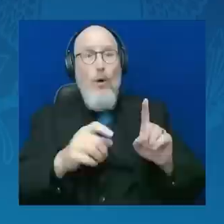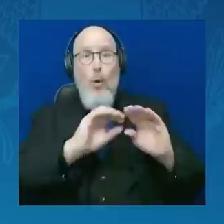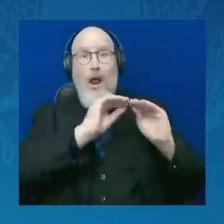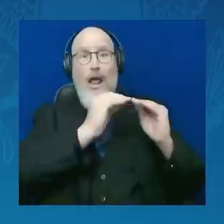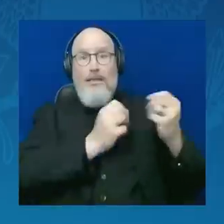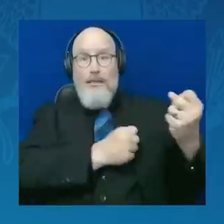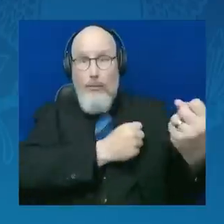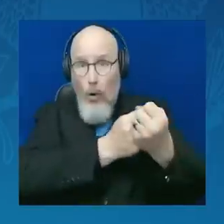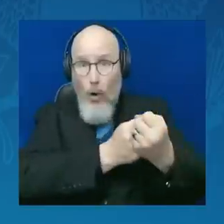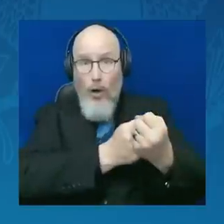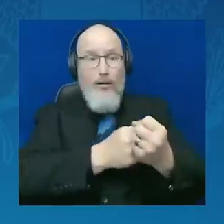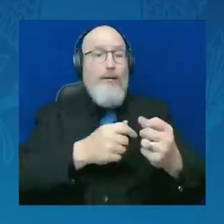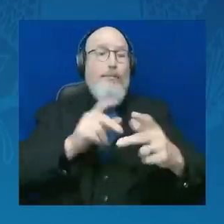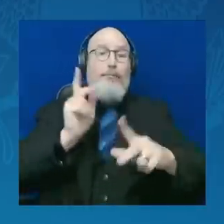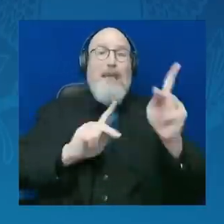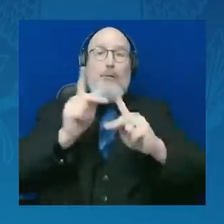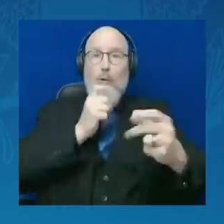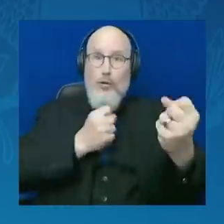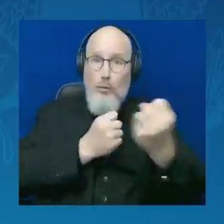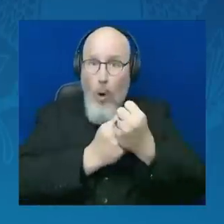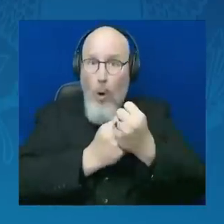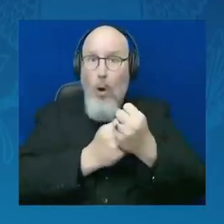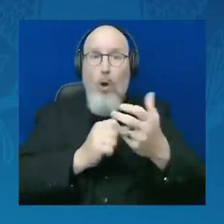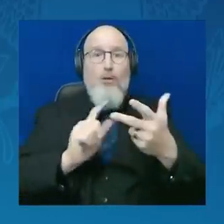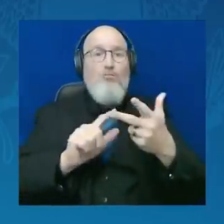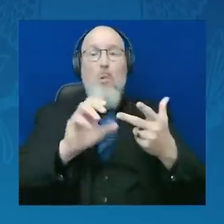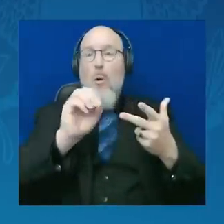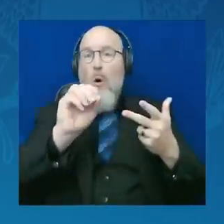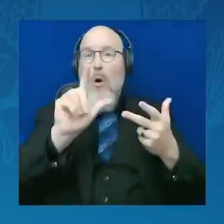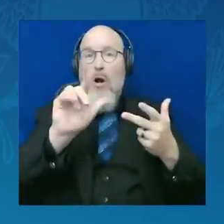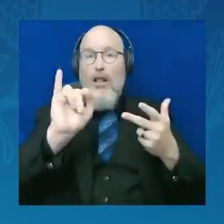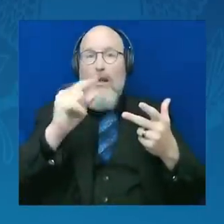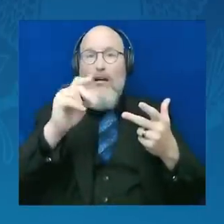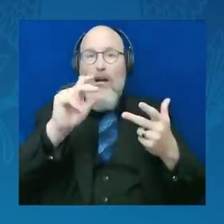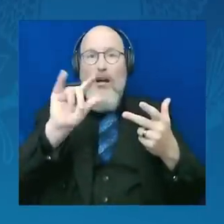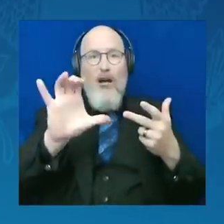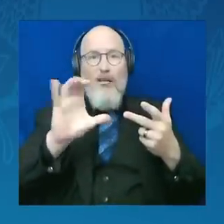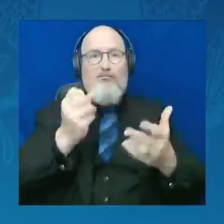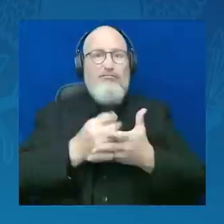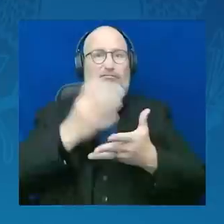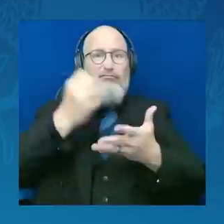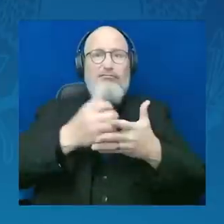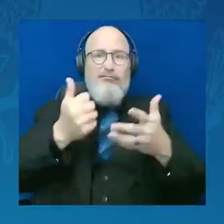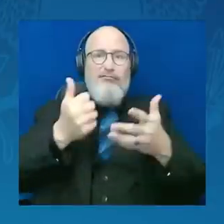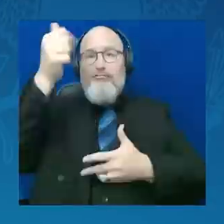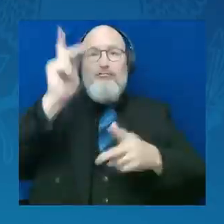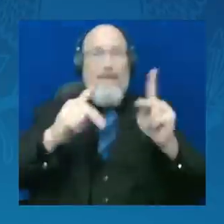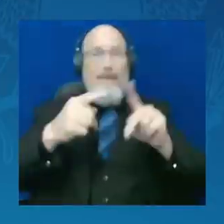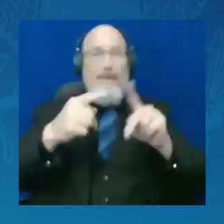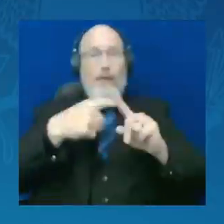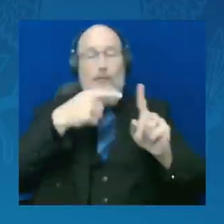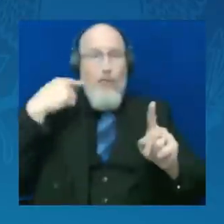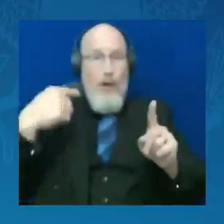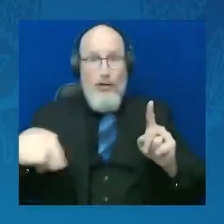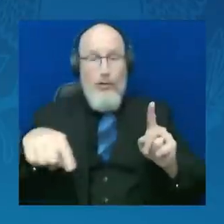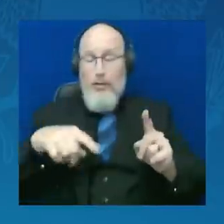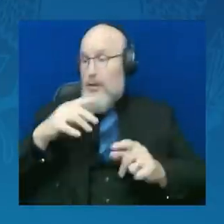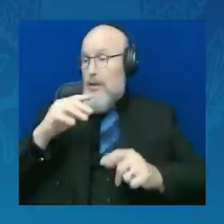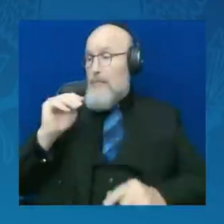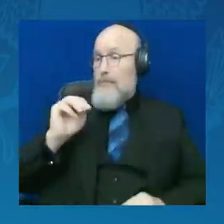including oligarchs. We talked, the President and I, about the effectiveness of the sanctions we've seen thus